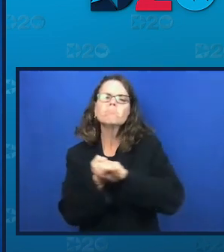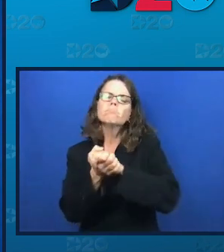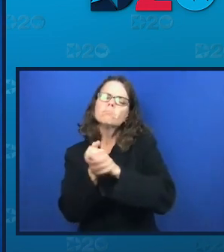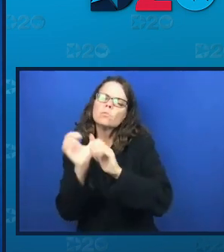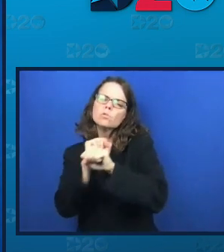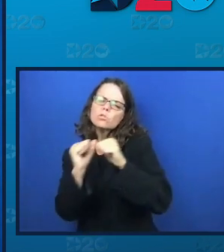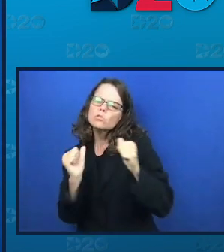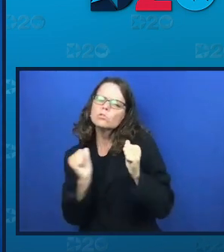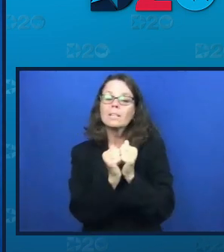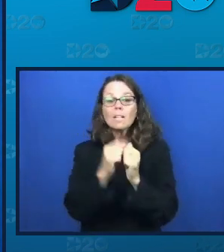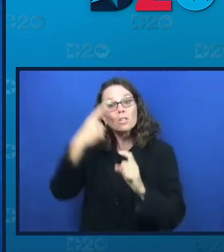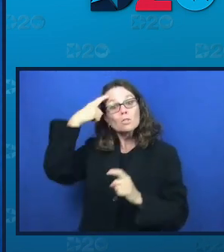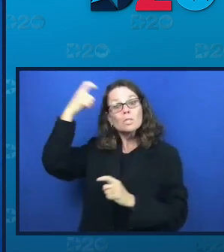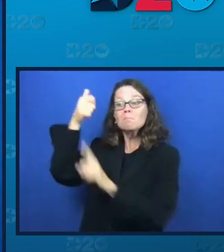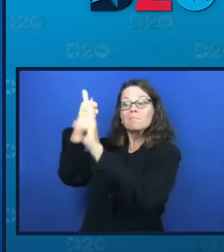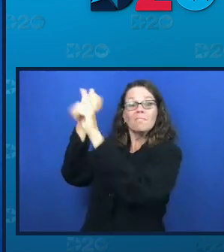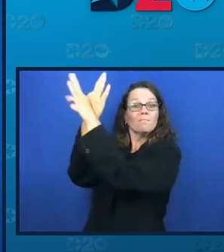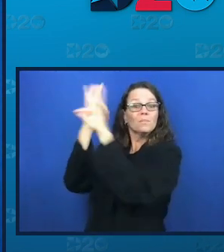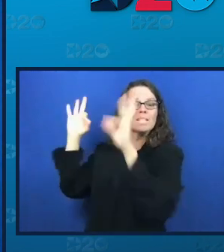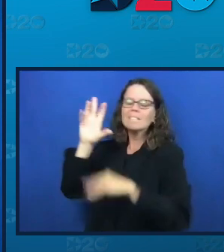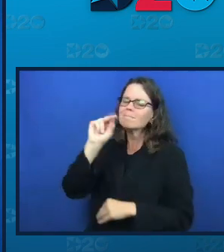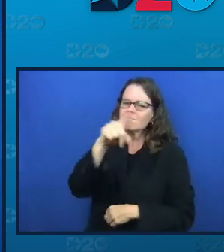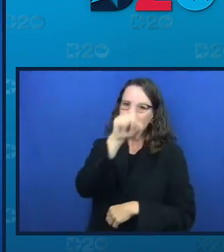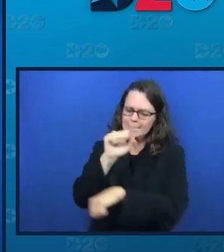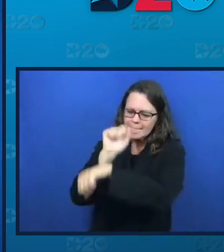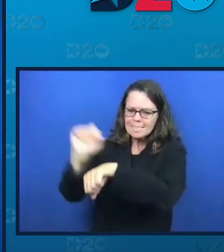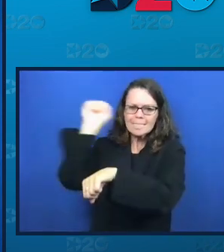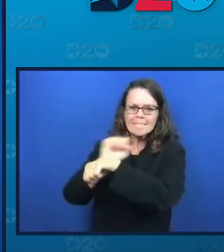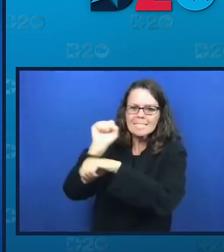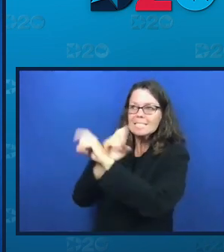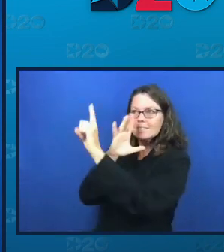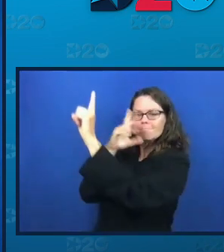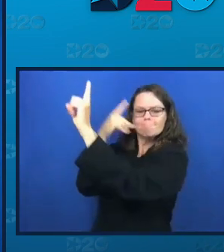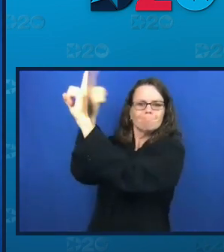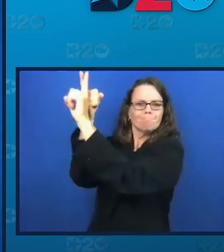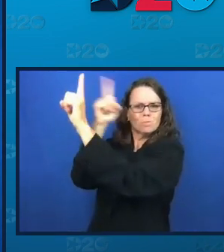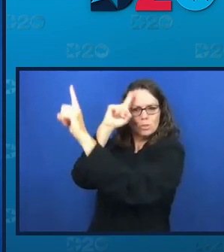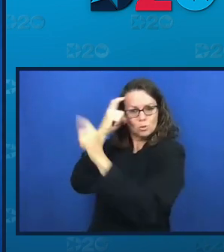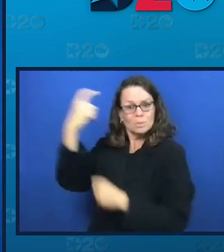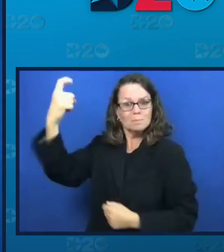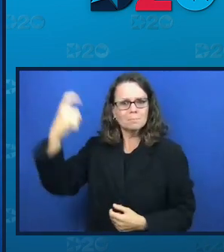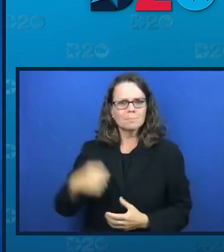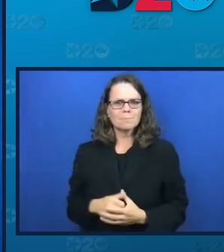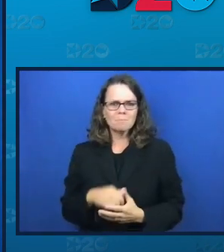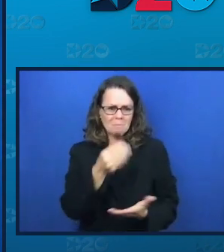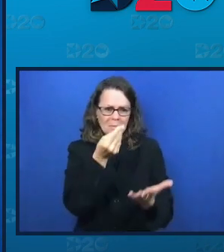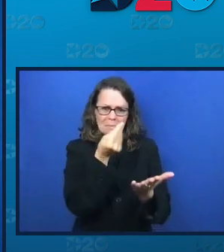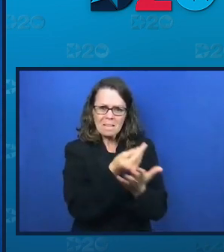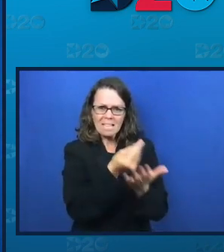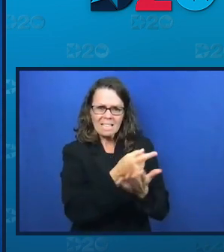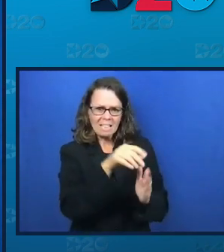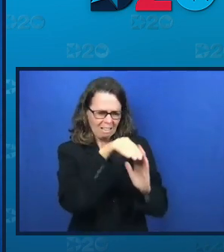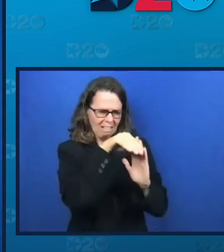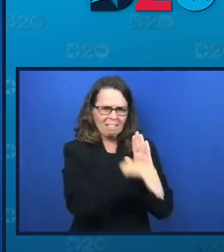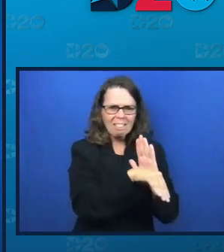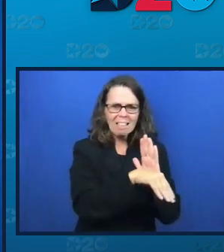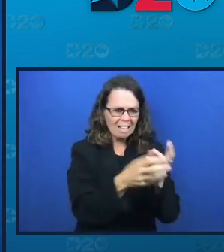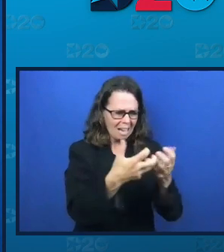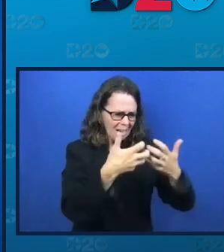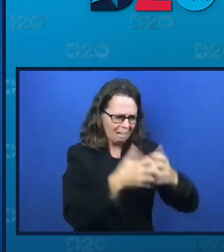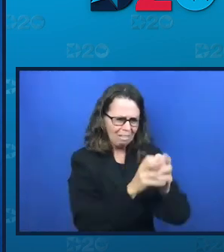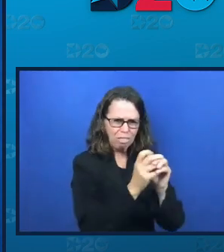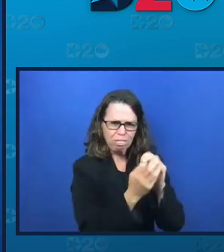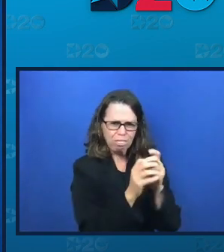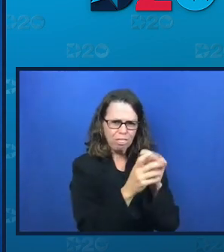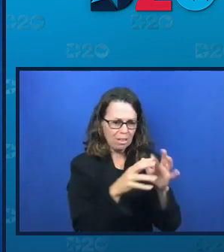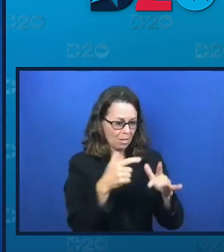of the depression, let's now work together and stand together. And America, together, we